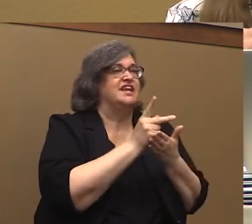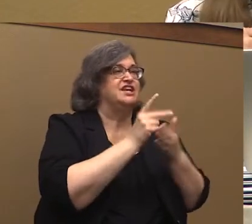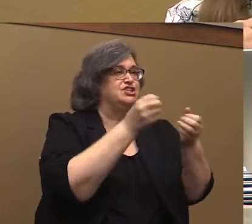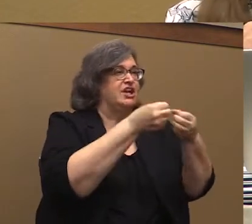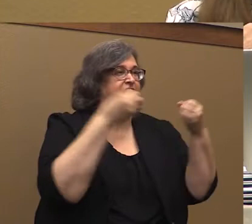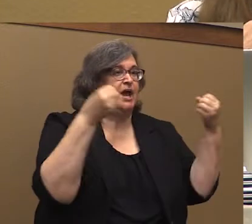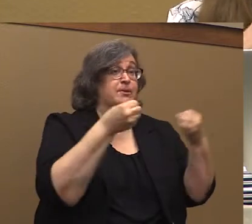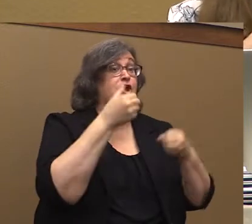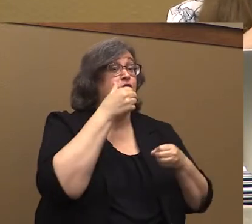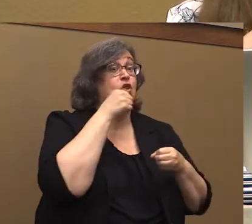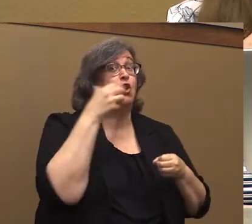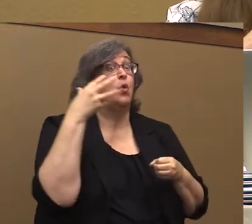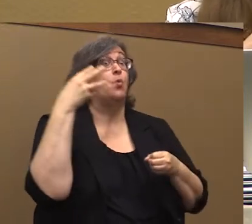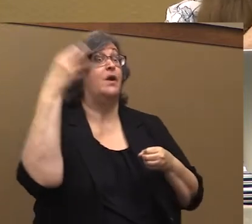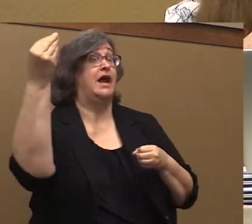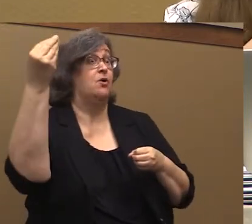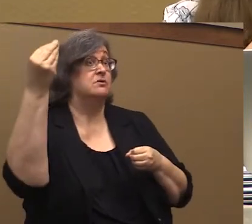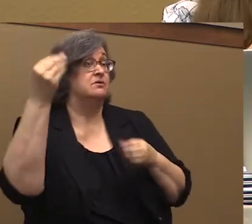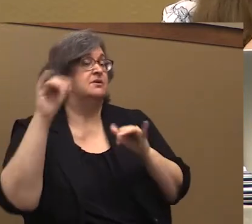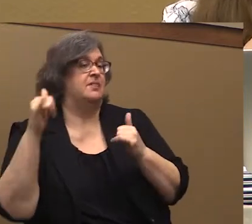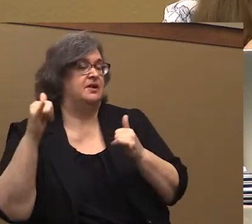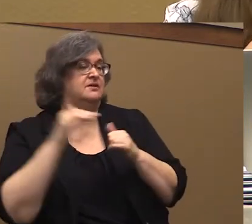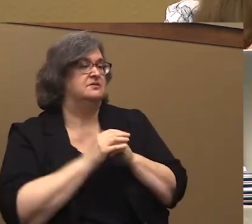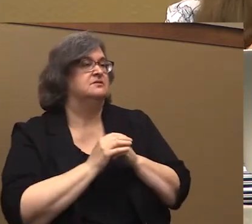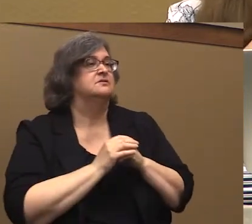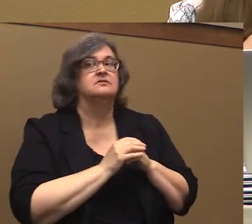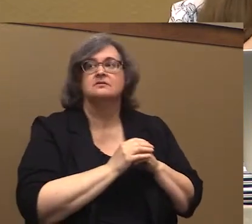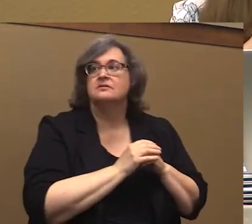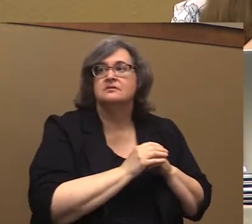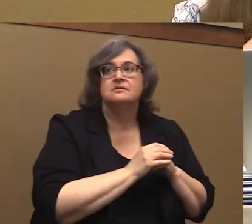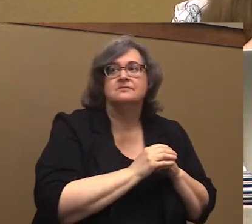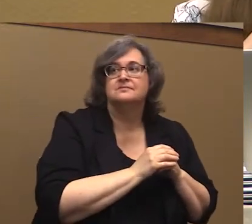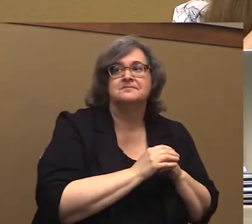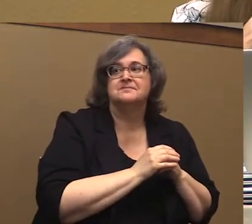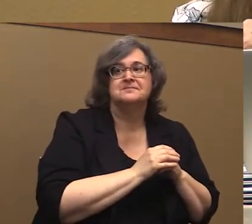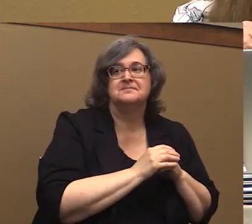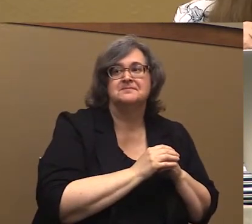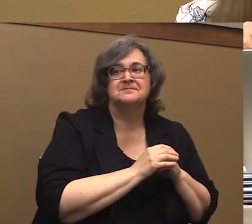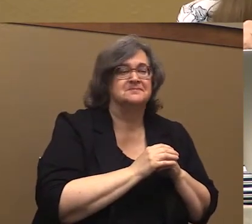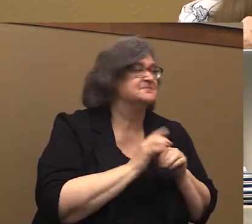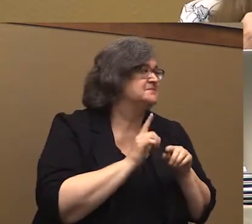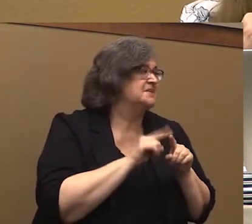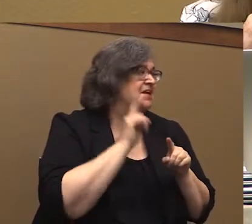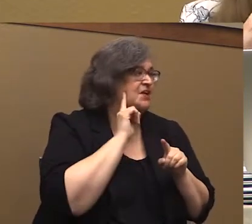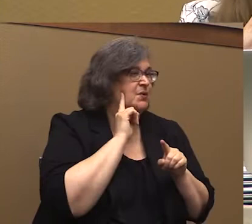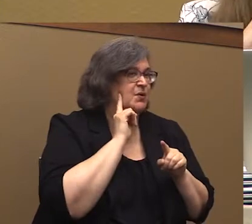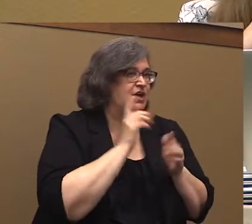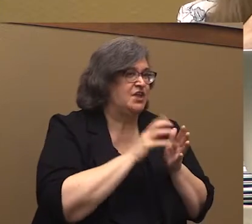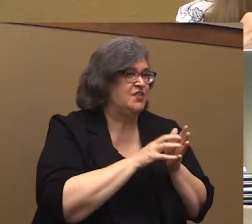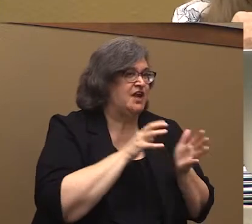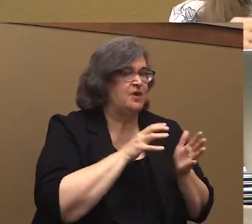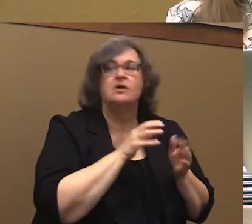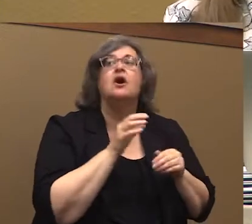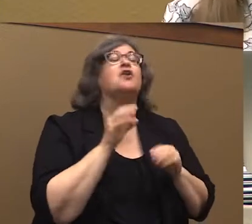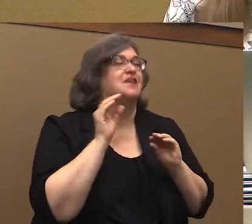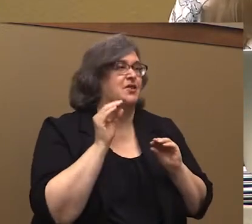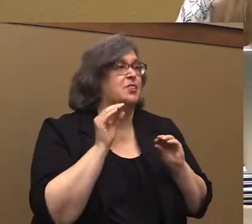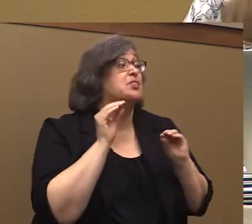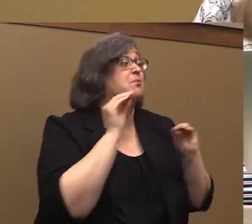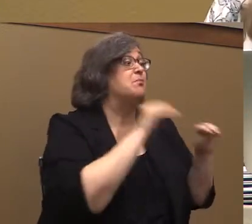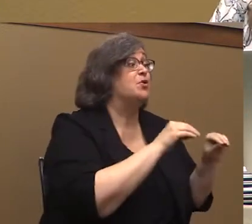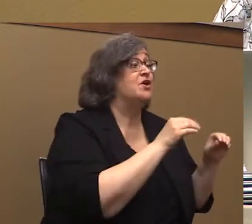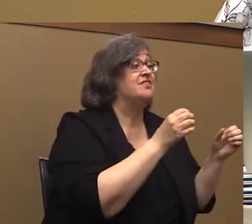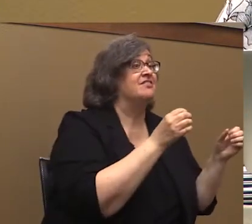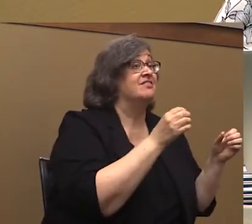I wonder if the cake should really be in the refrigerator. So put the cake in the refrigerator. So they